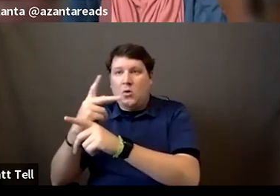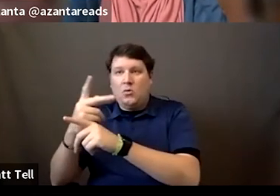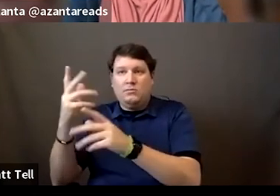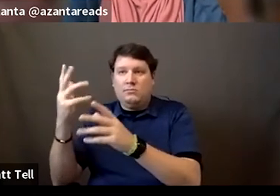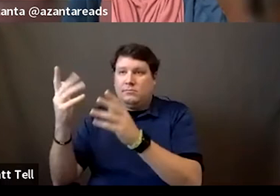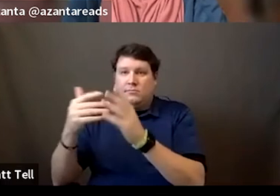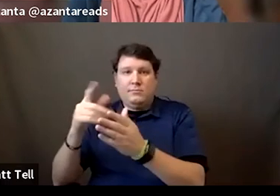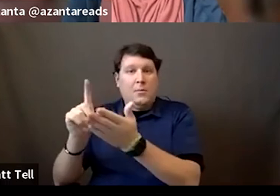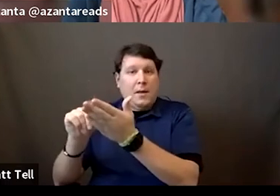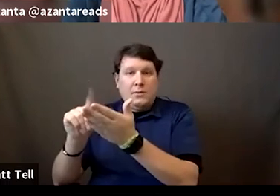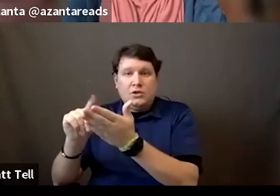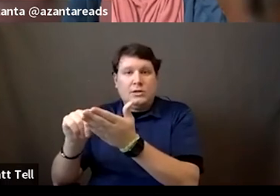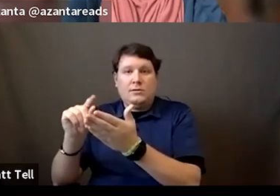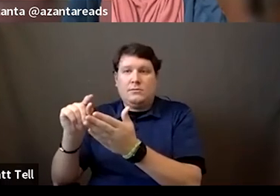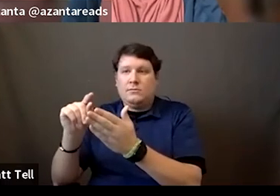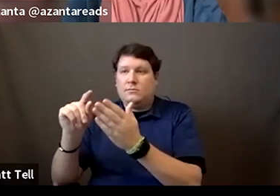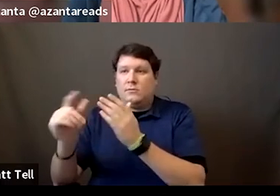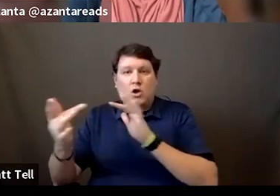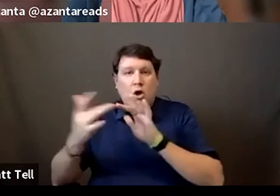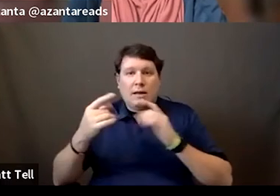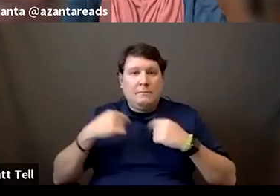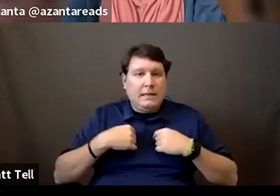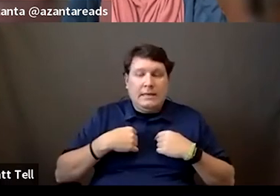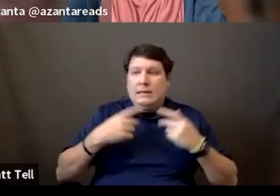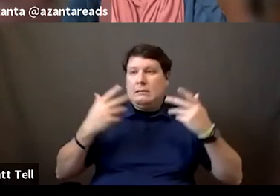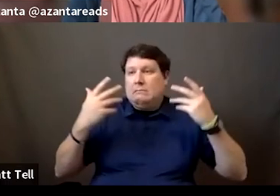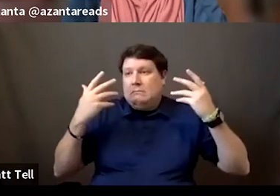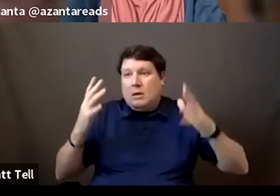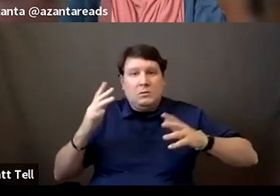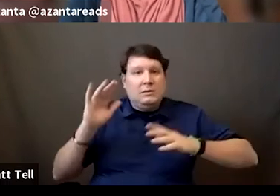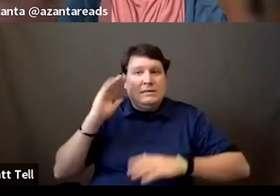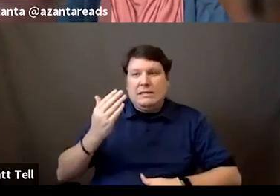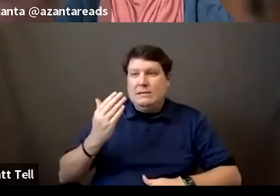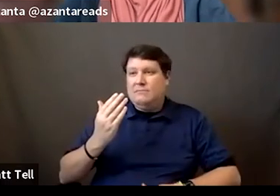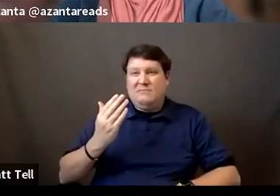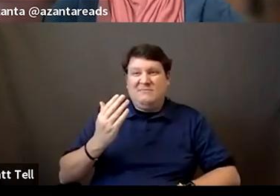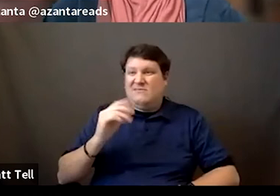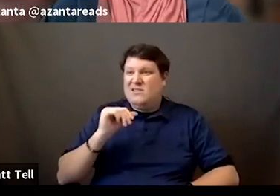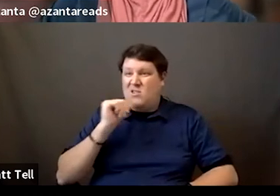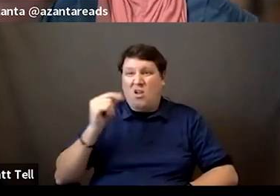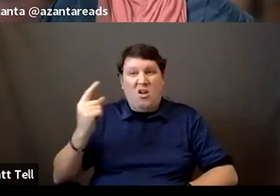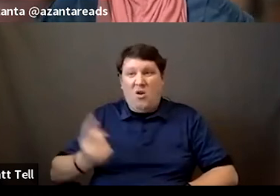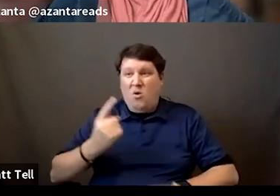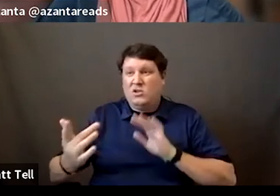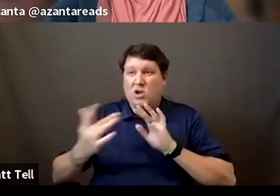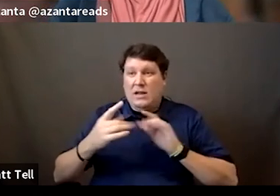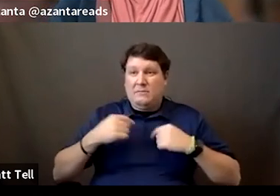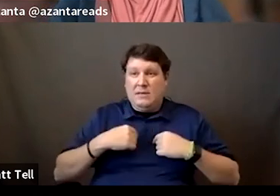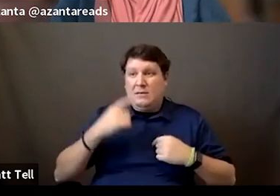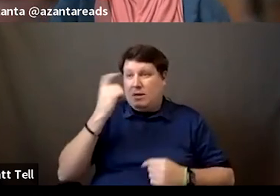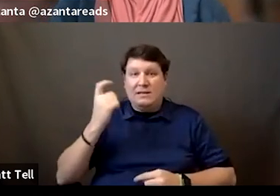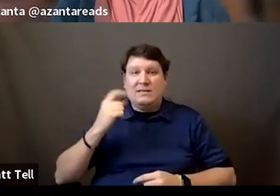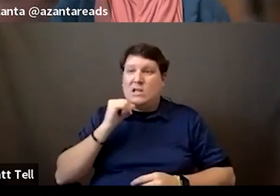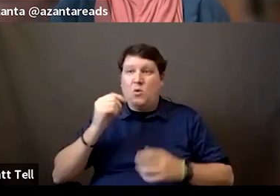in the US to a Canadian. It just seemed like a technicality that a lot of publishers weren't willing